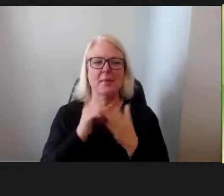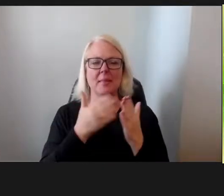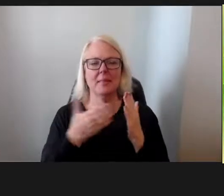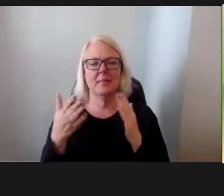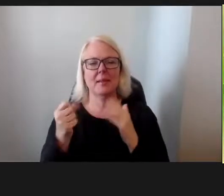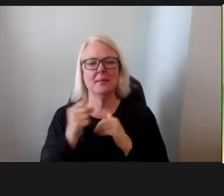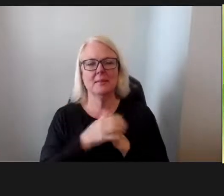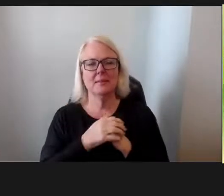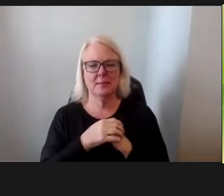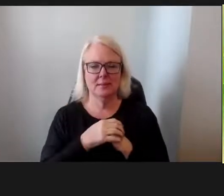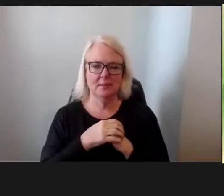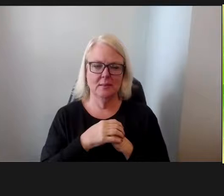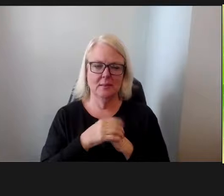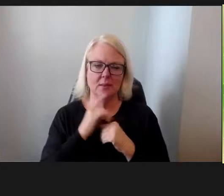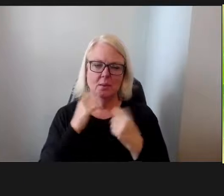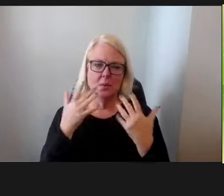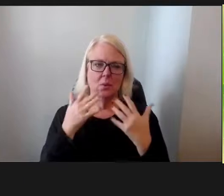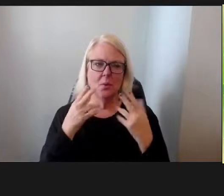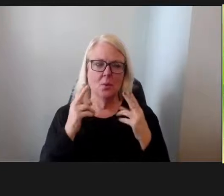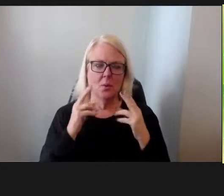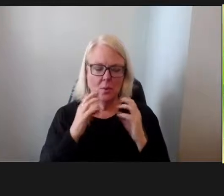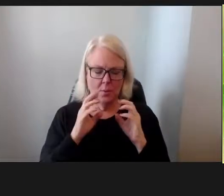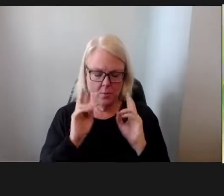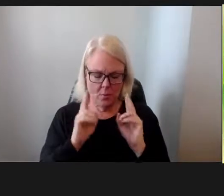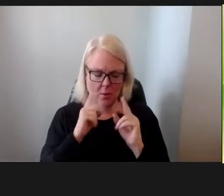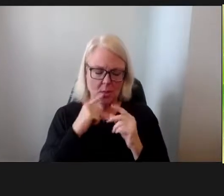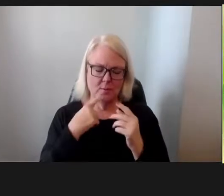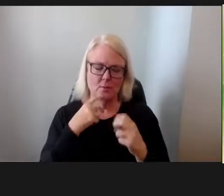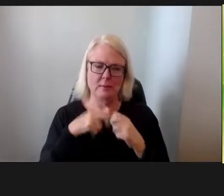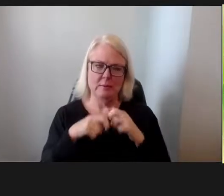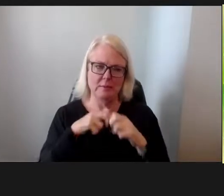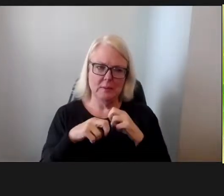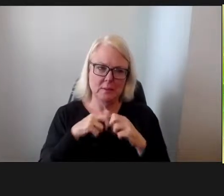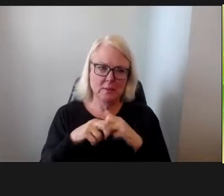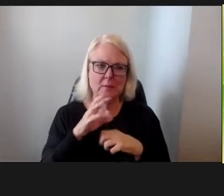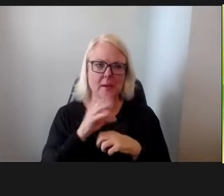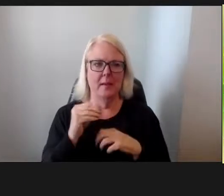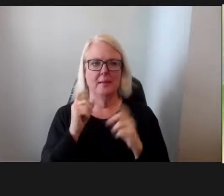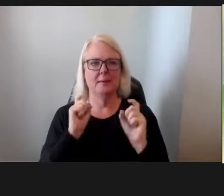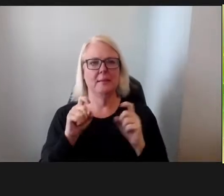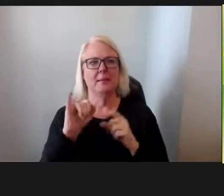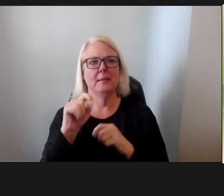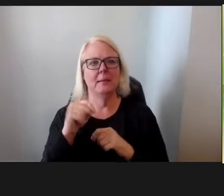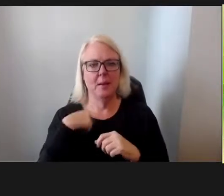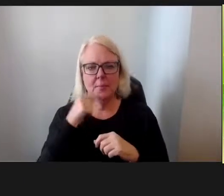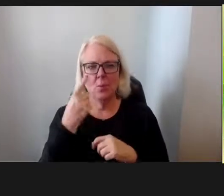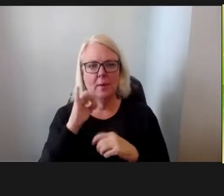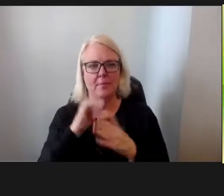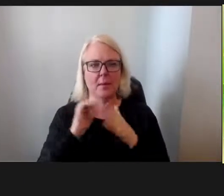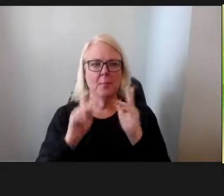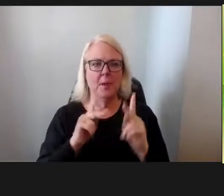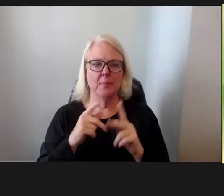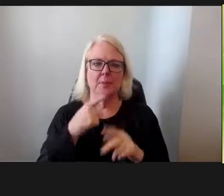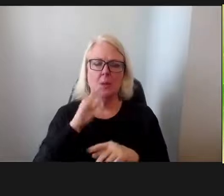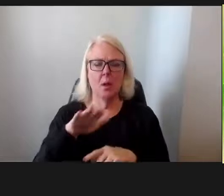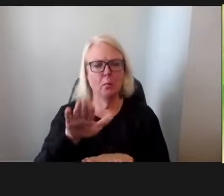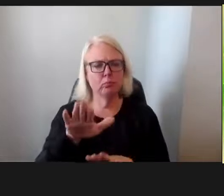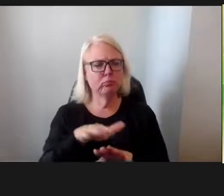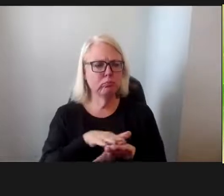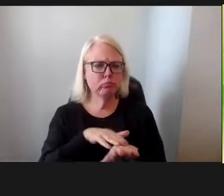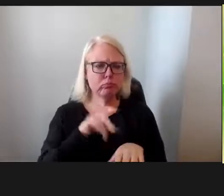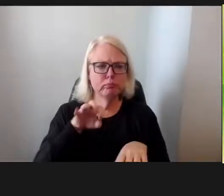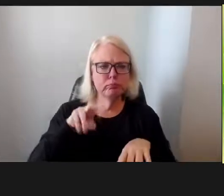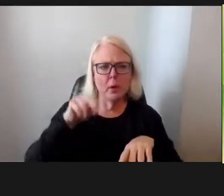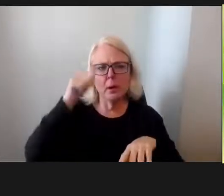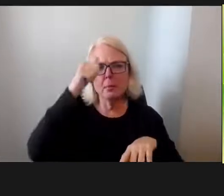are incredibly urgent and really difficult. So I want to emphasize that I am not one of those people being like, just slow down, man.